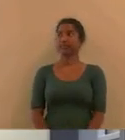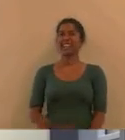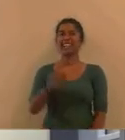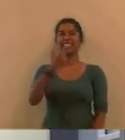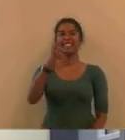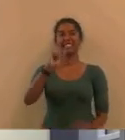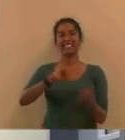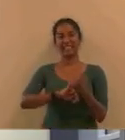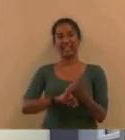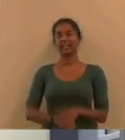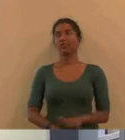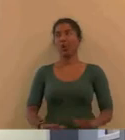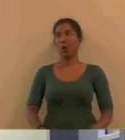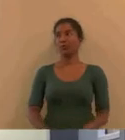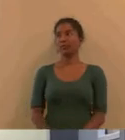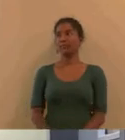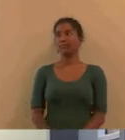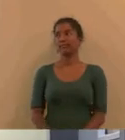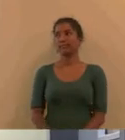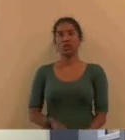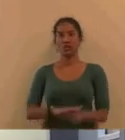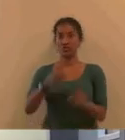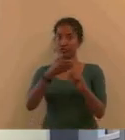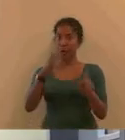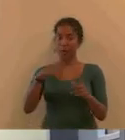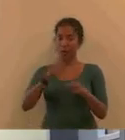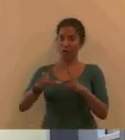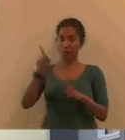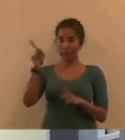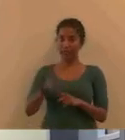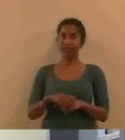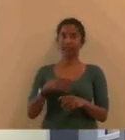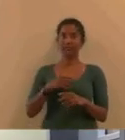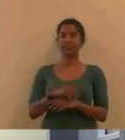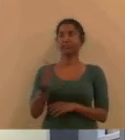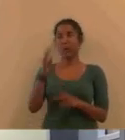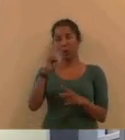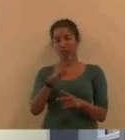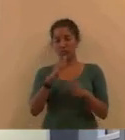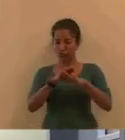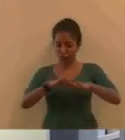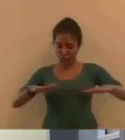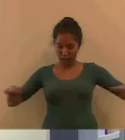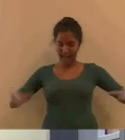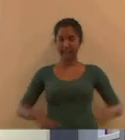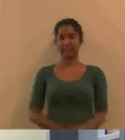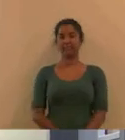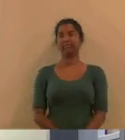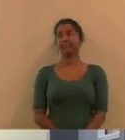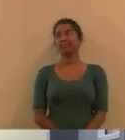seconds. Notice, I'm not like this, I'm not like this, I'm here, okay?